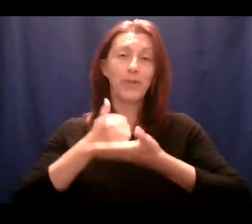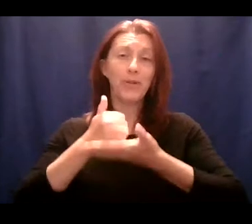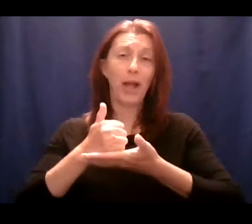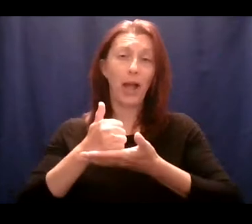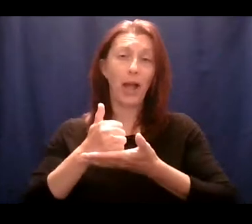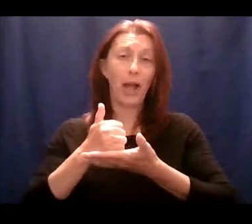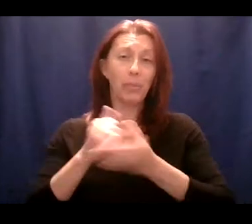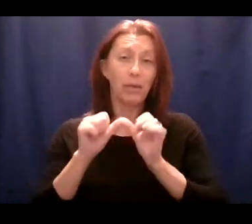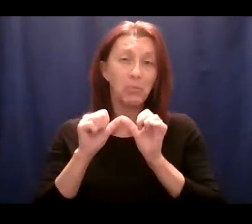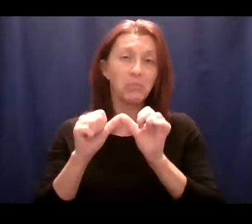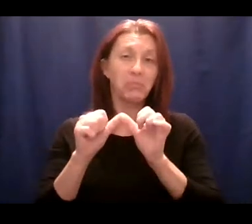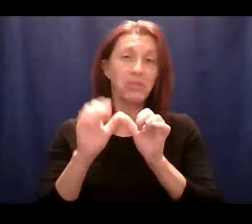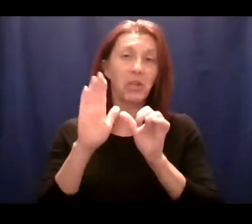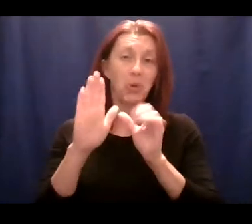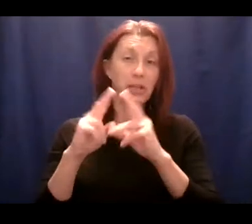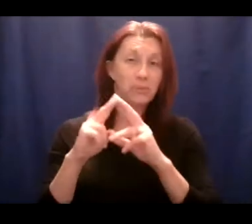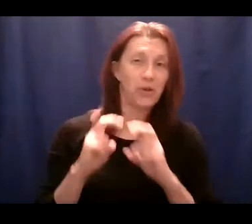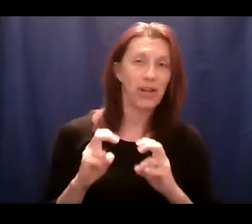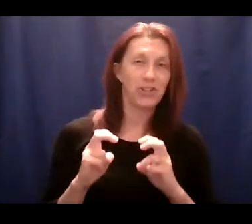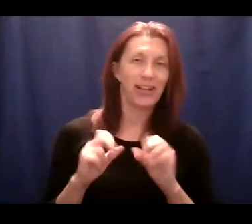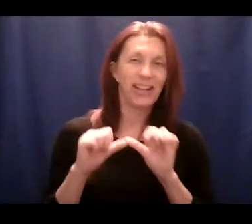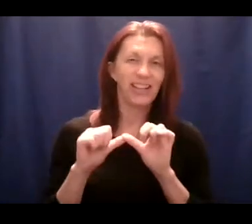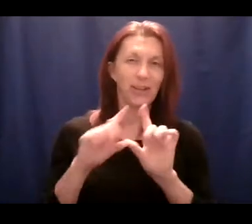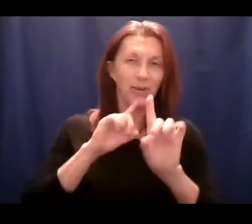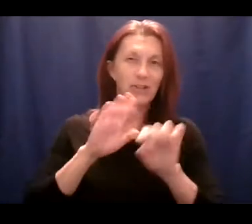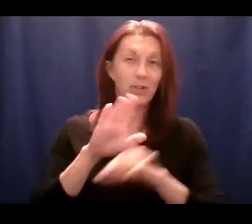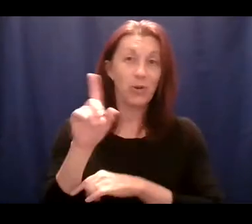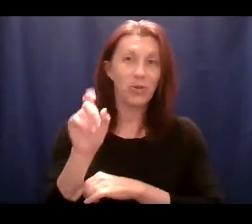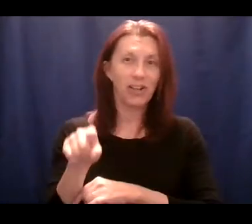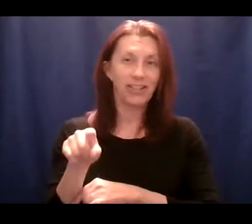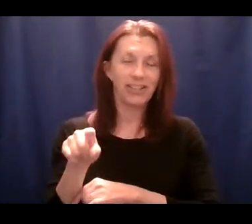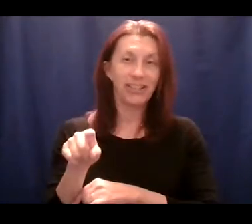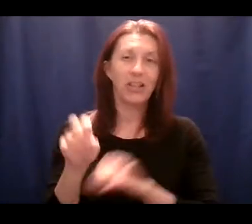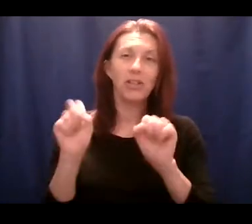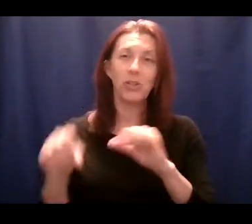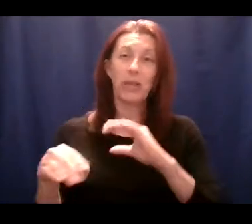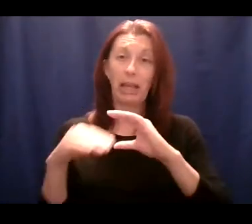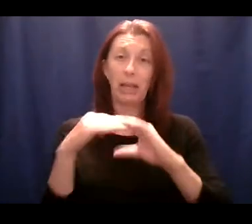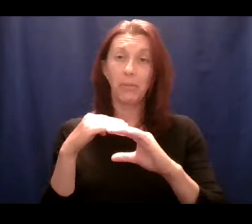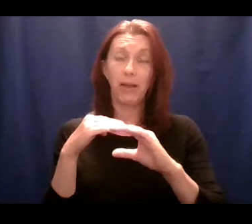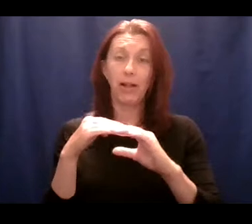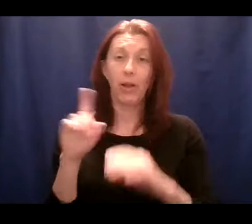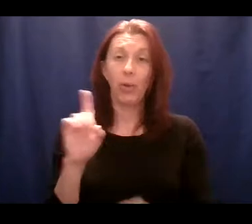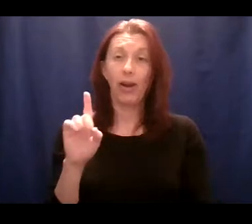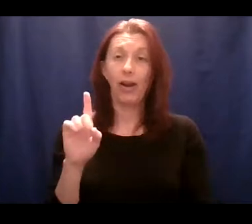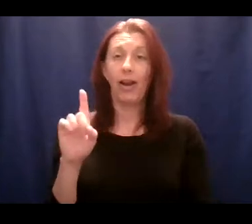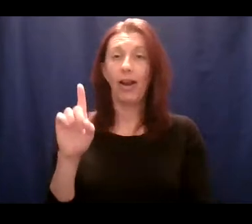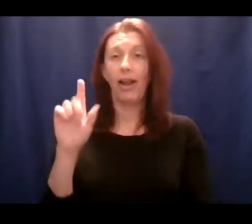your explorations and continue with those questions. So don't hesitate to email us at